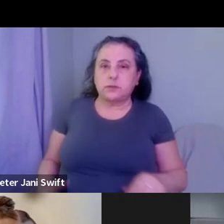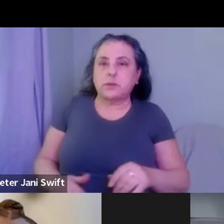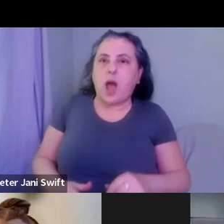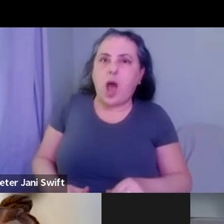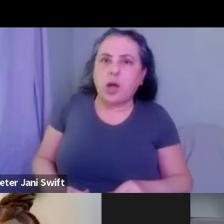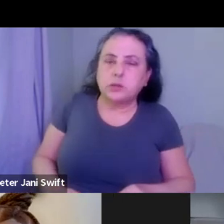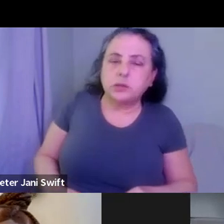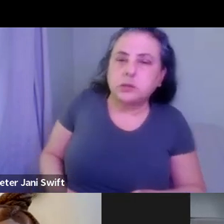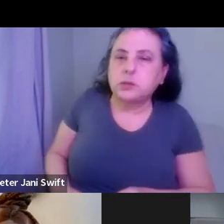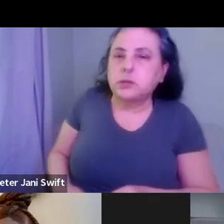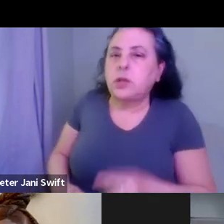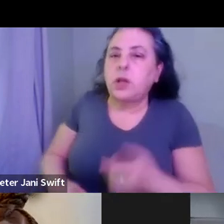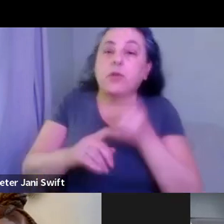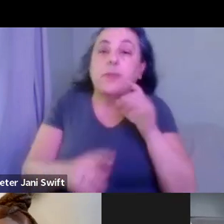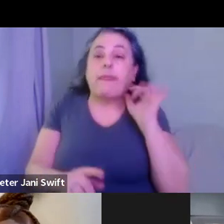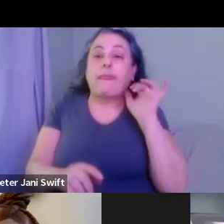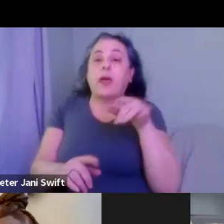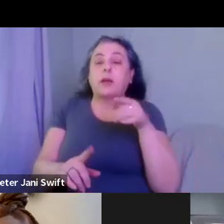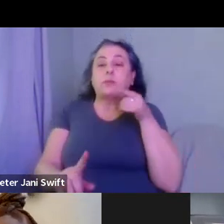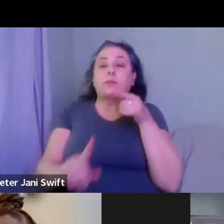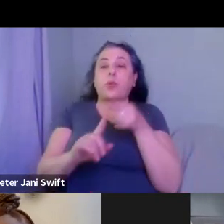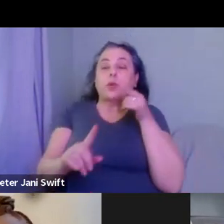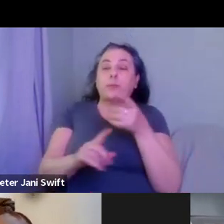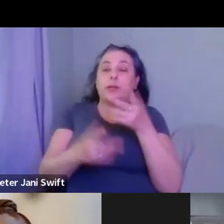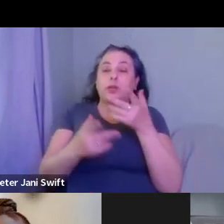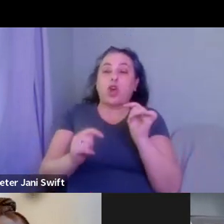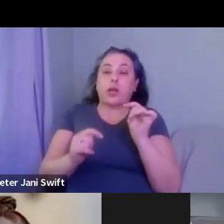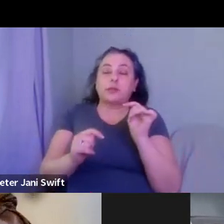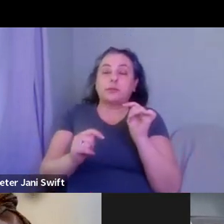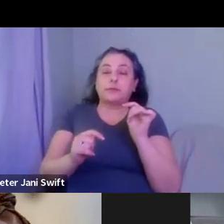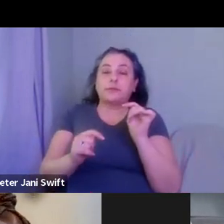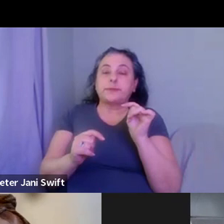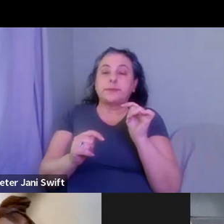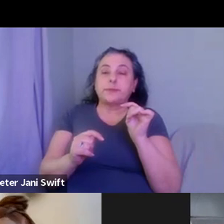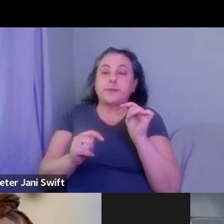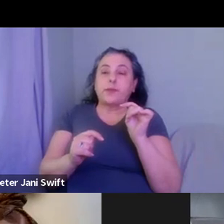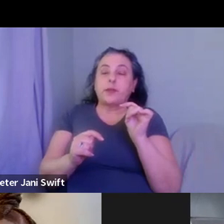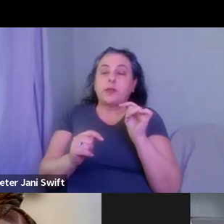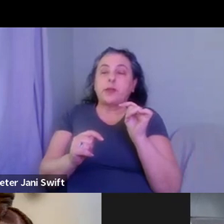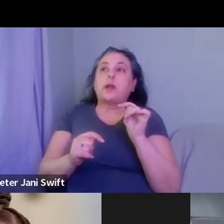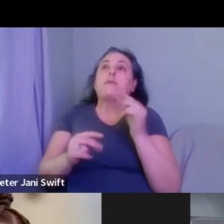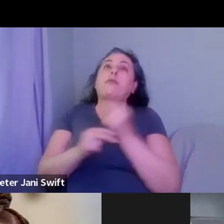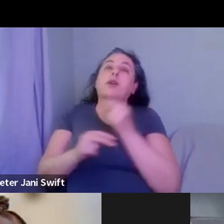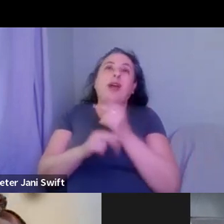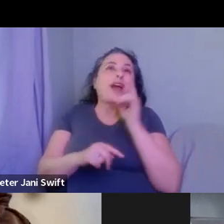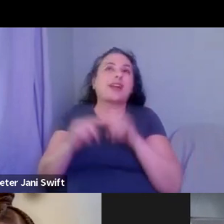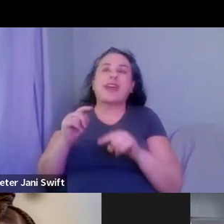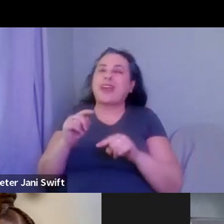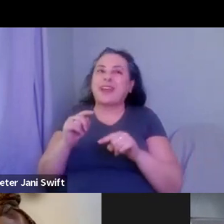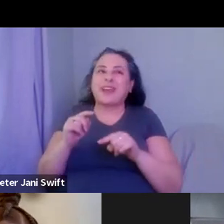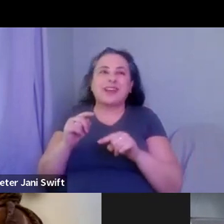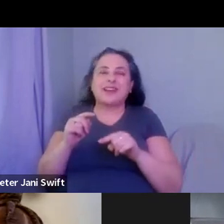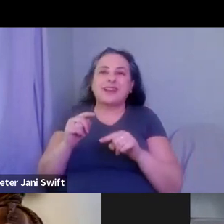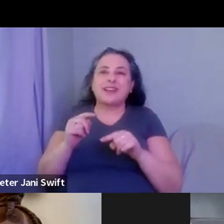from that point of me trying to realize like I